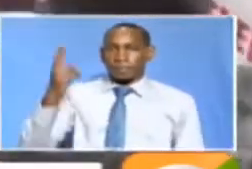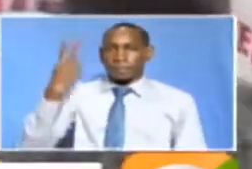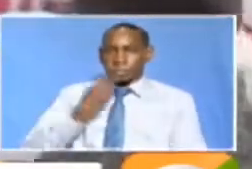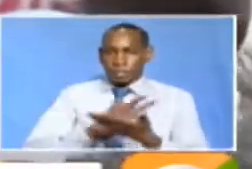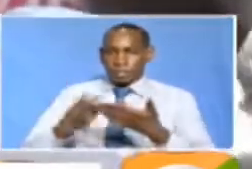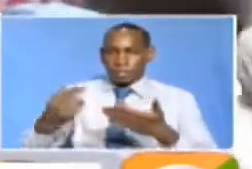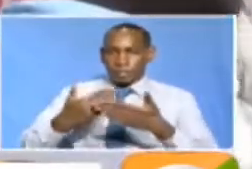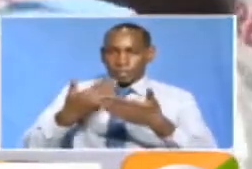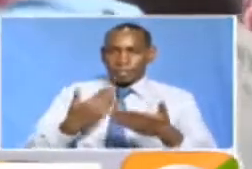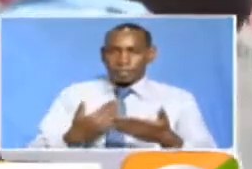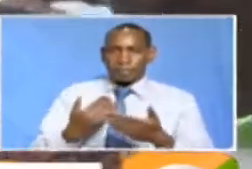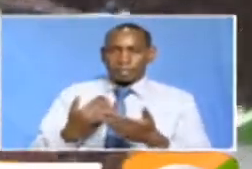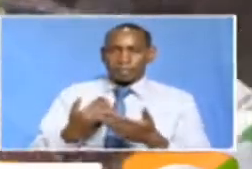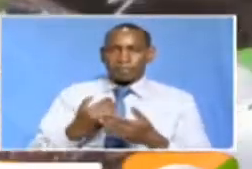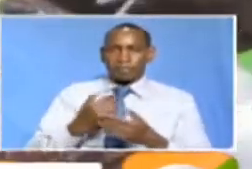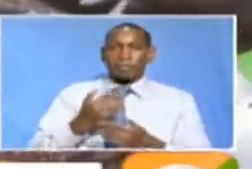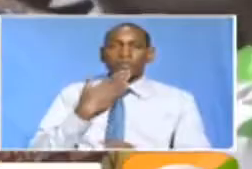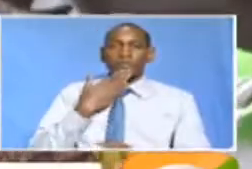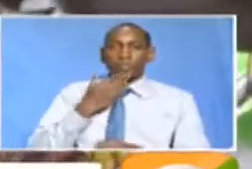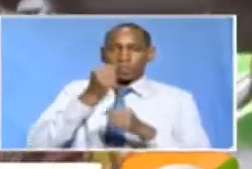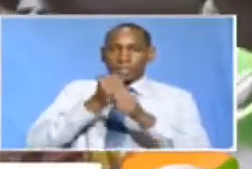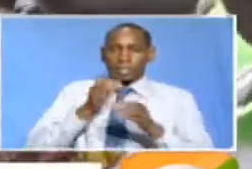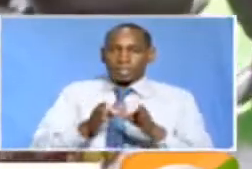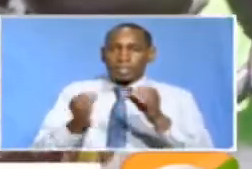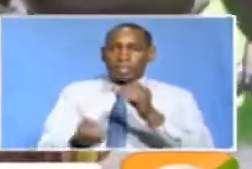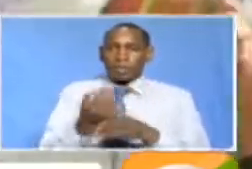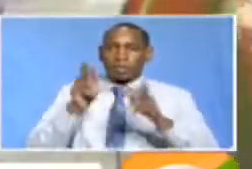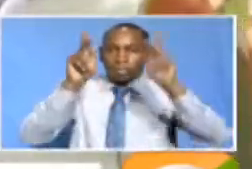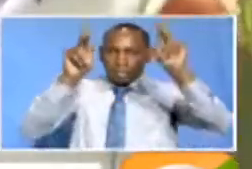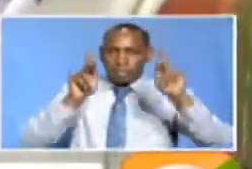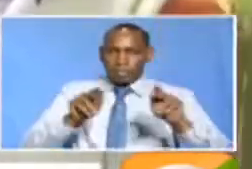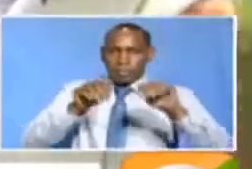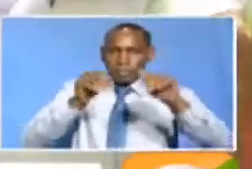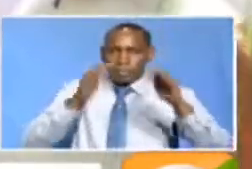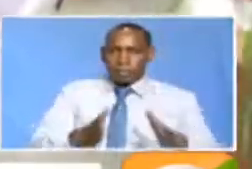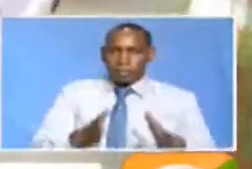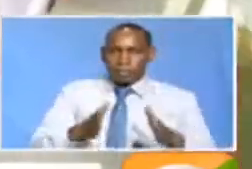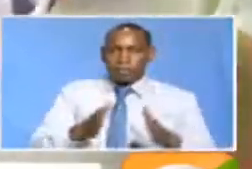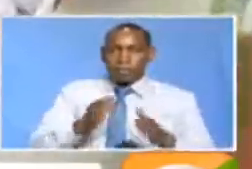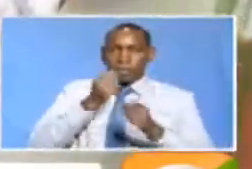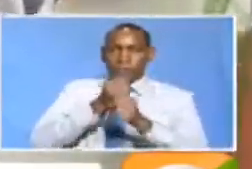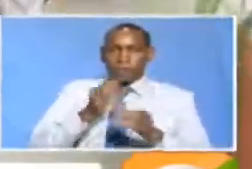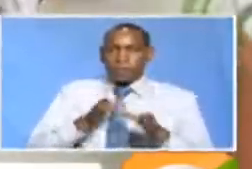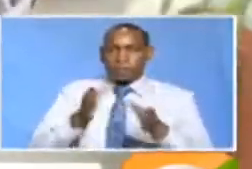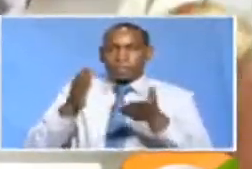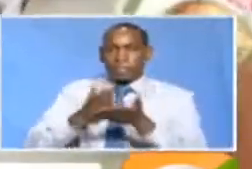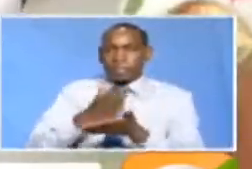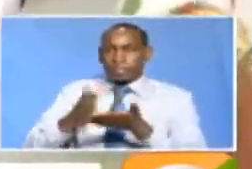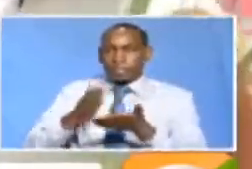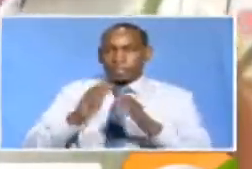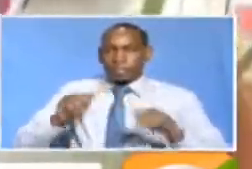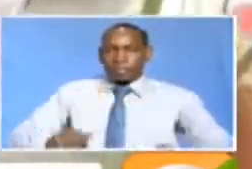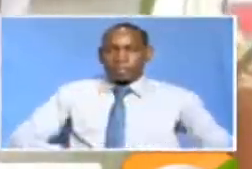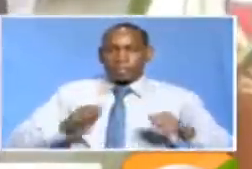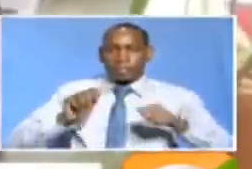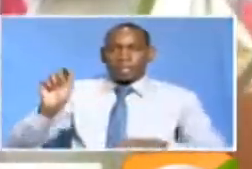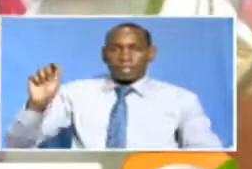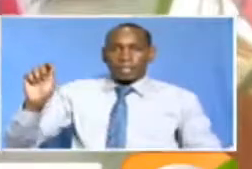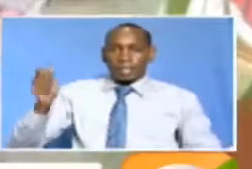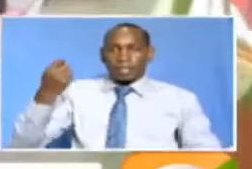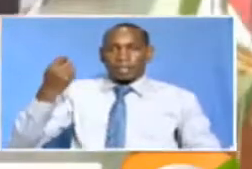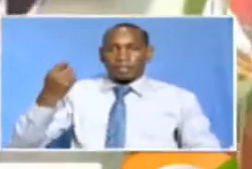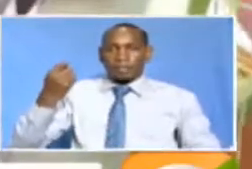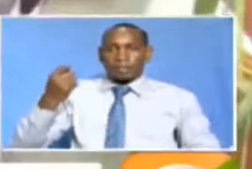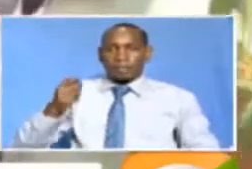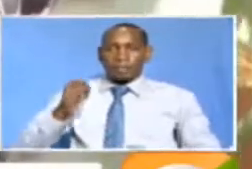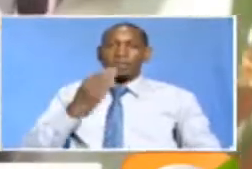the parallel sugar task force was conceived in Kisumu, the farmers-driven task force, chaired by former Kenya Sugar Board Chair Saulo